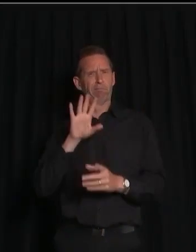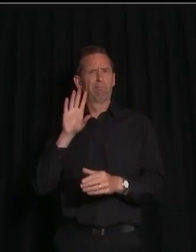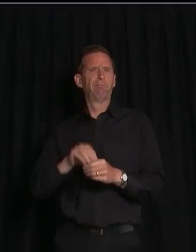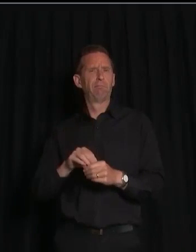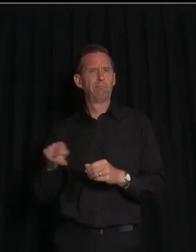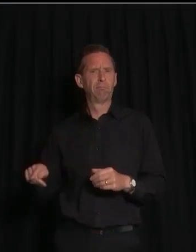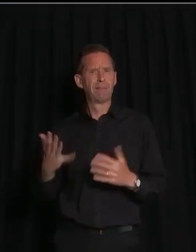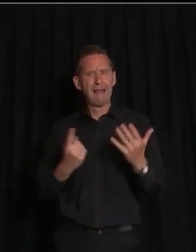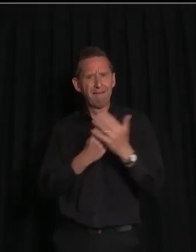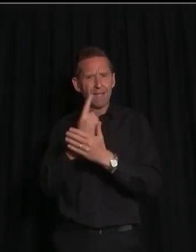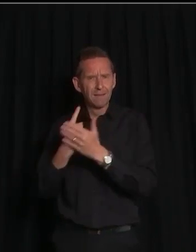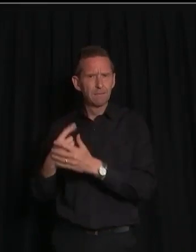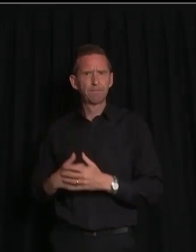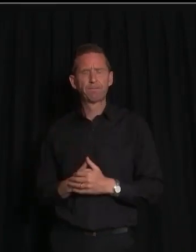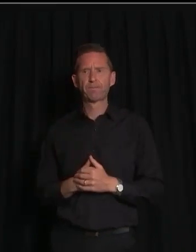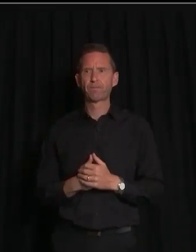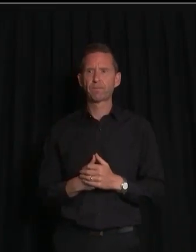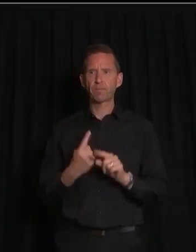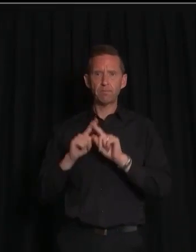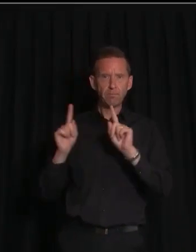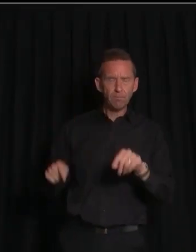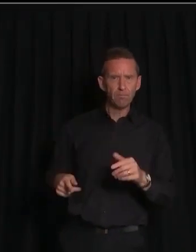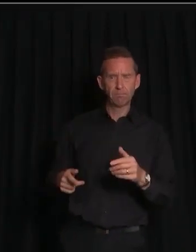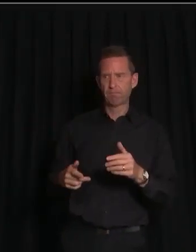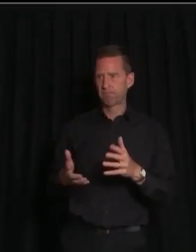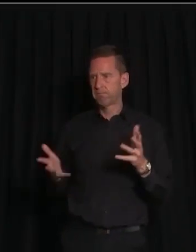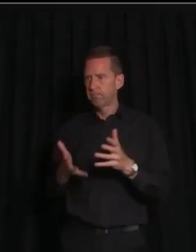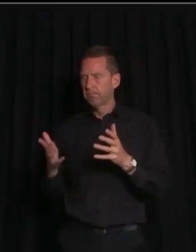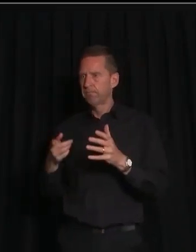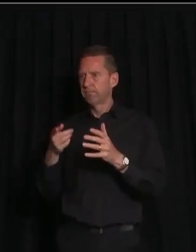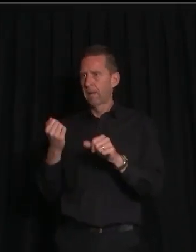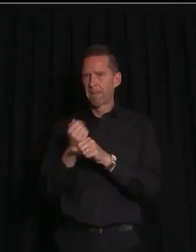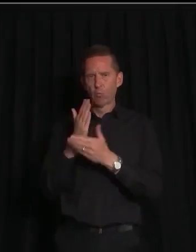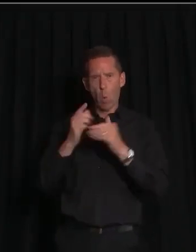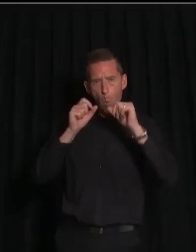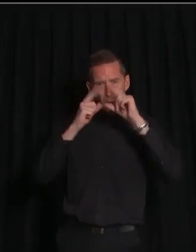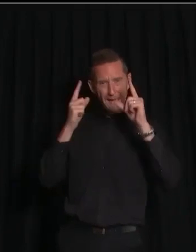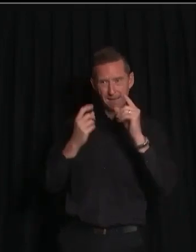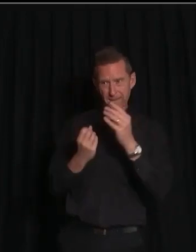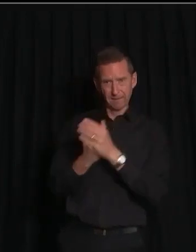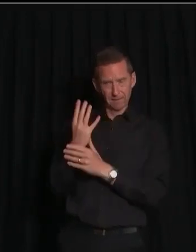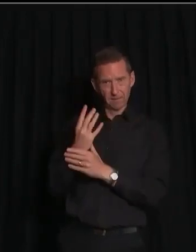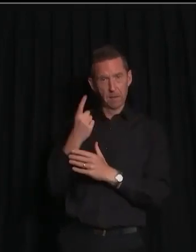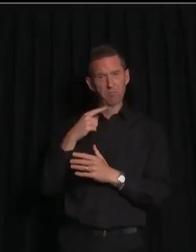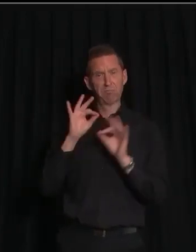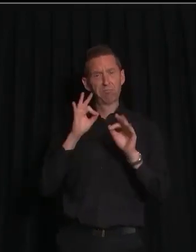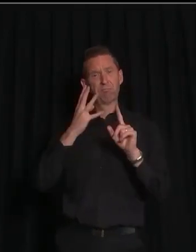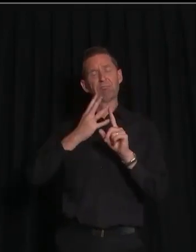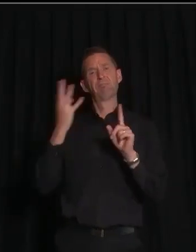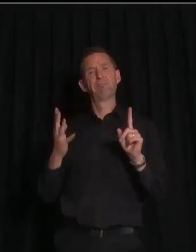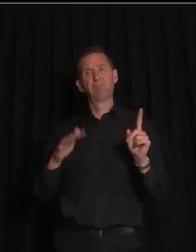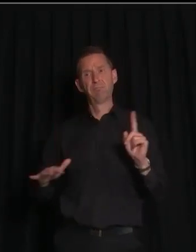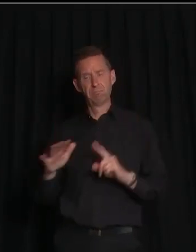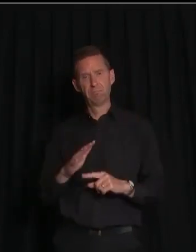such events and actually be there and raise awareness, because so often, I in LGBTI is just a